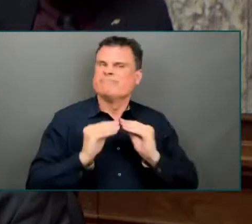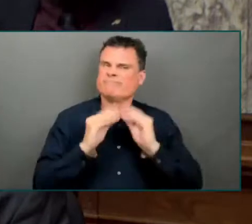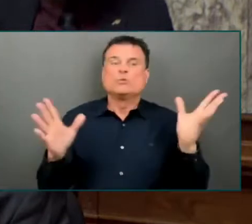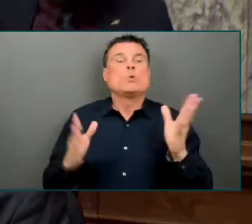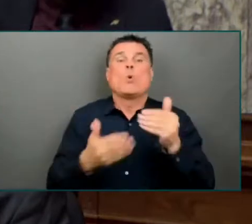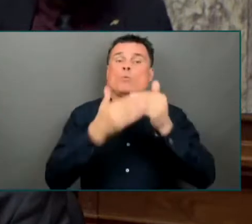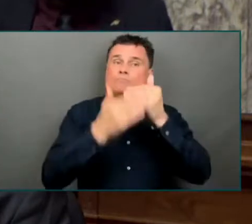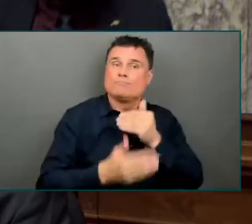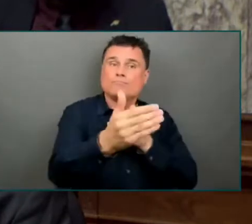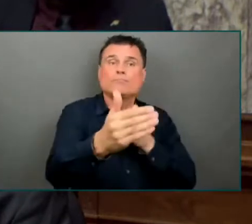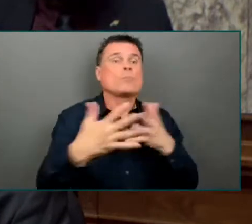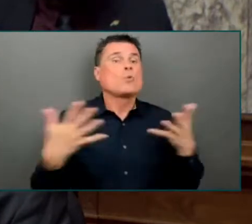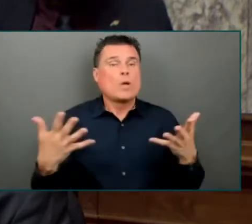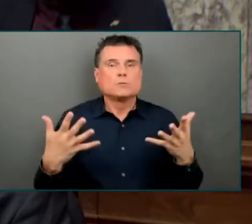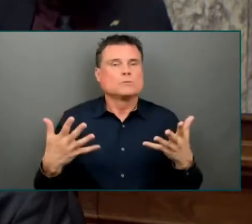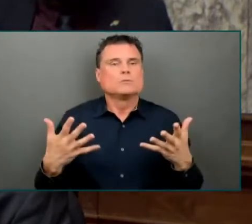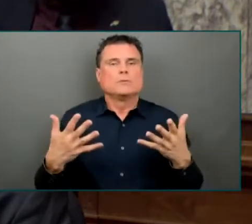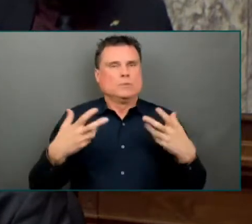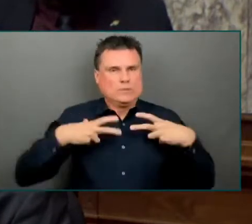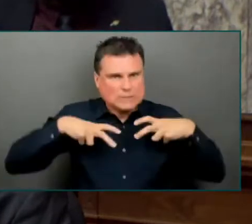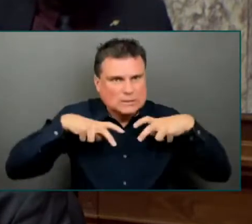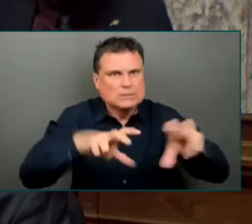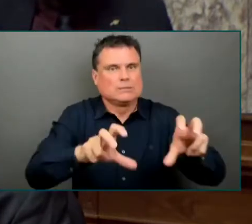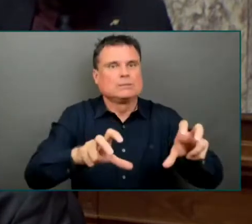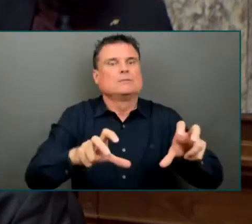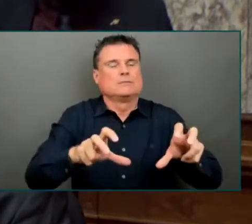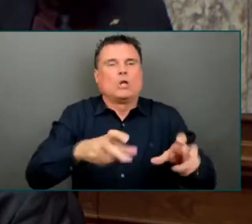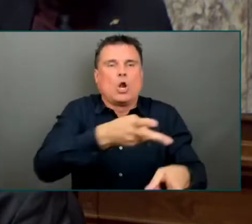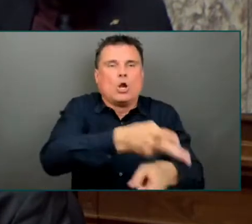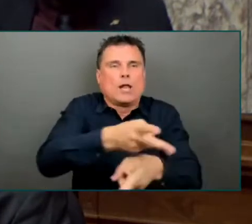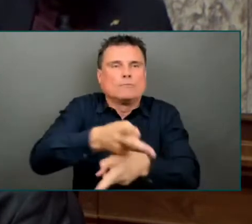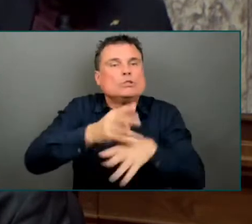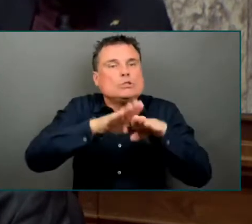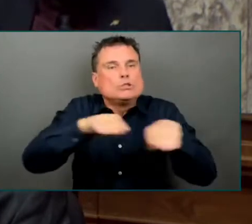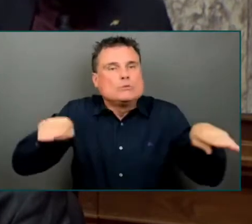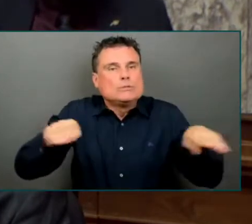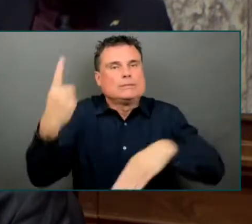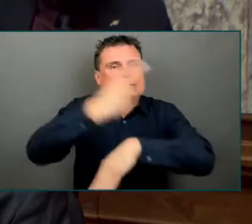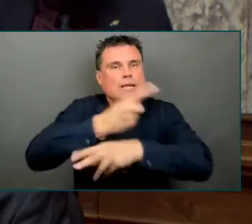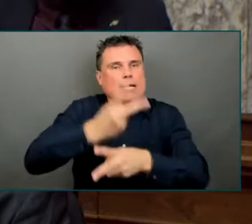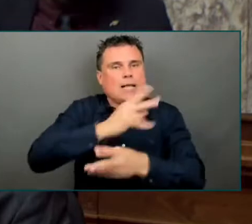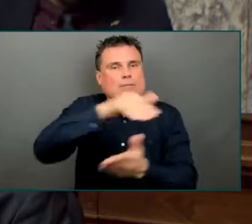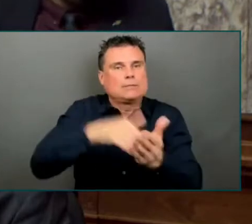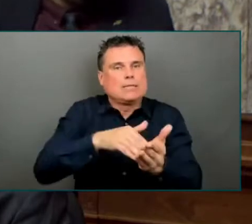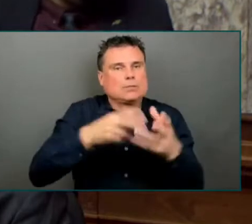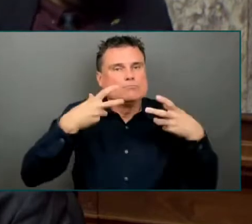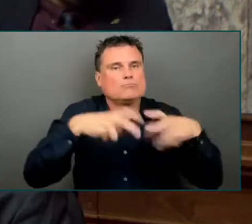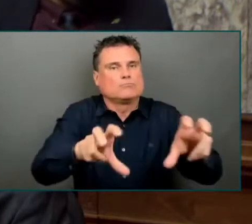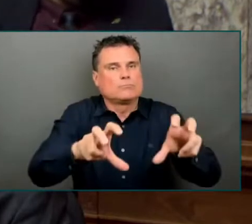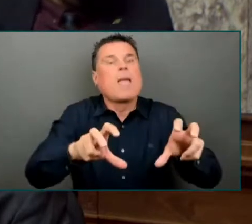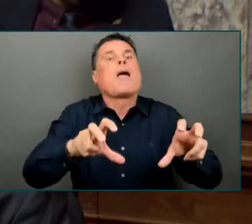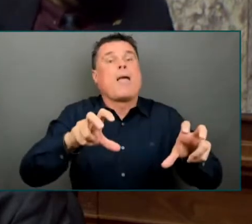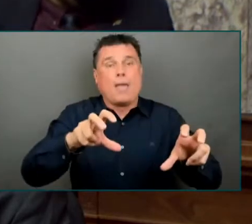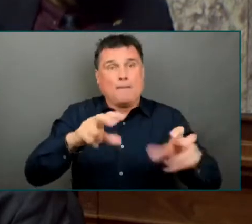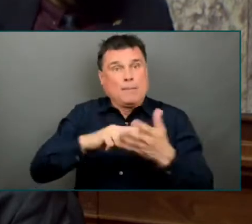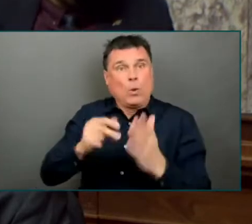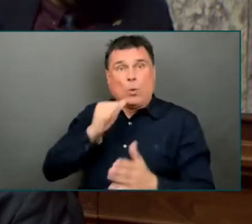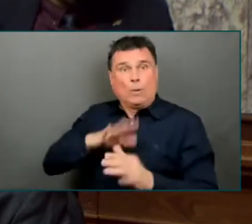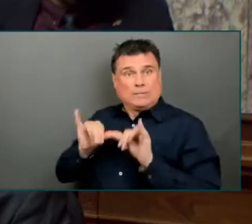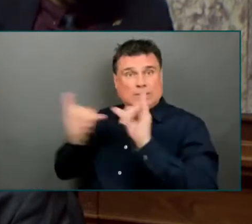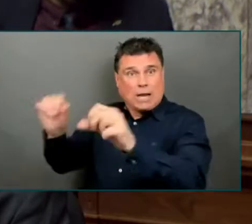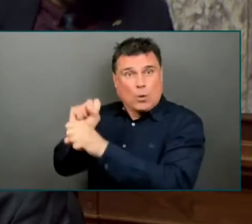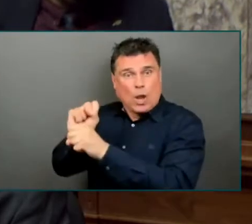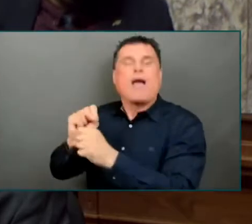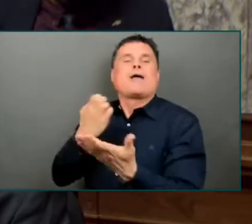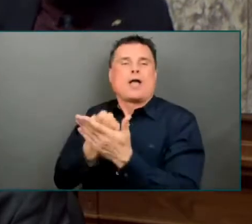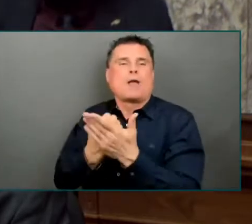investments in a strong economy. A universal childcare system is on the way for British Columbia, and today we take another step